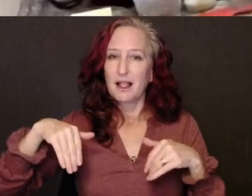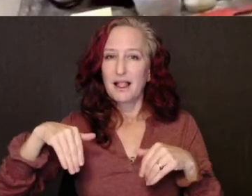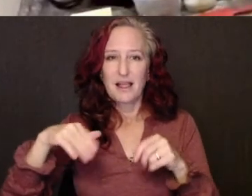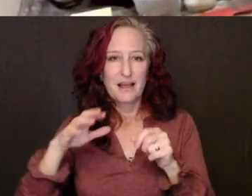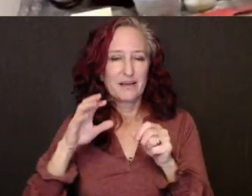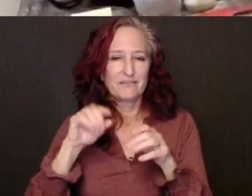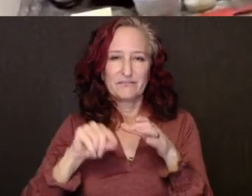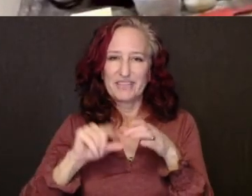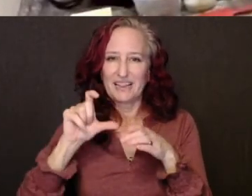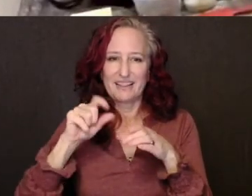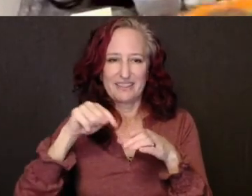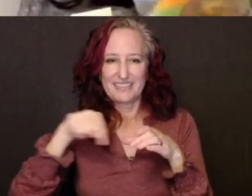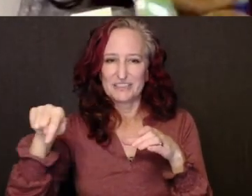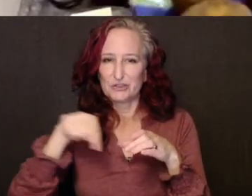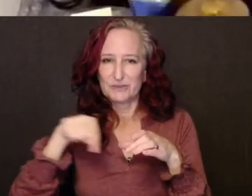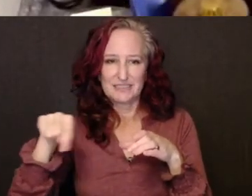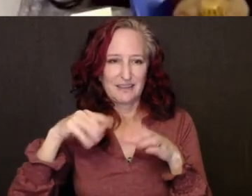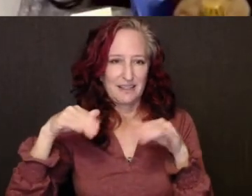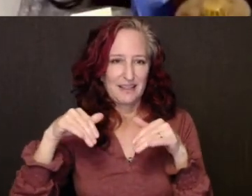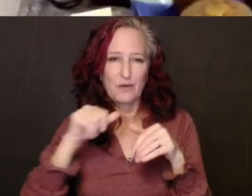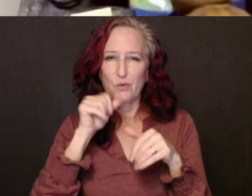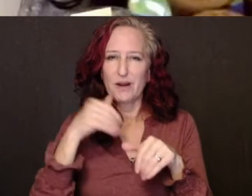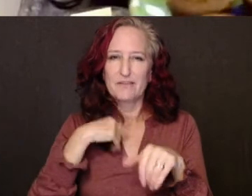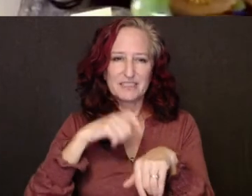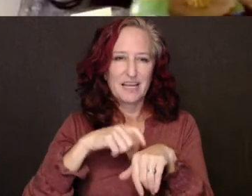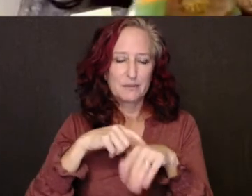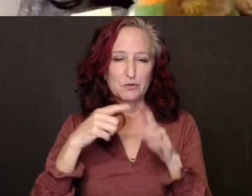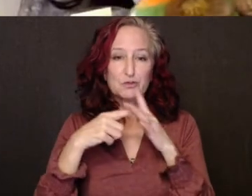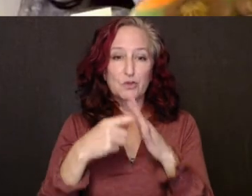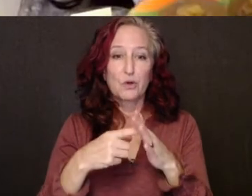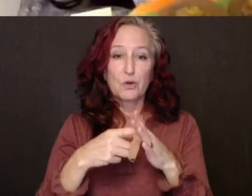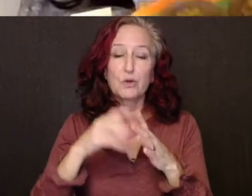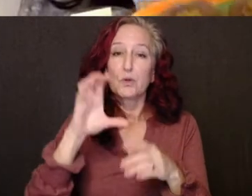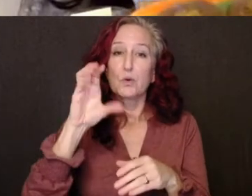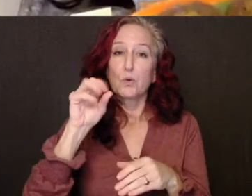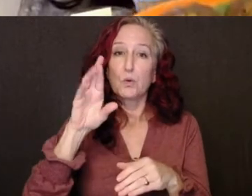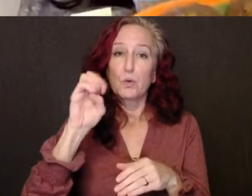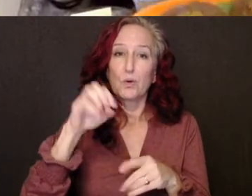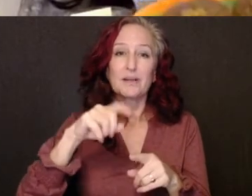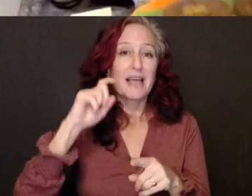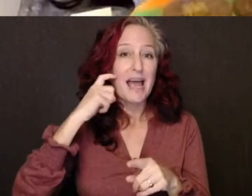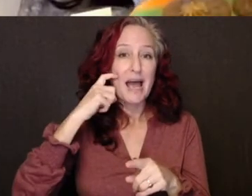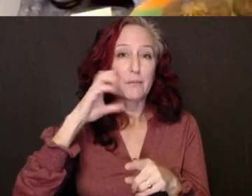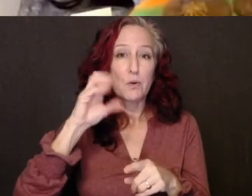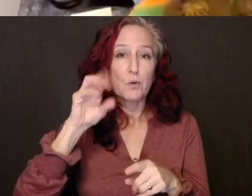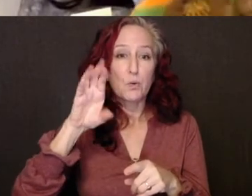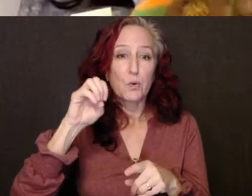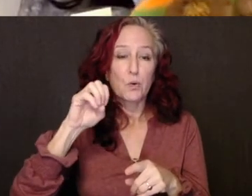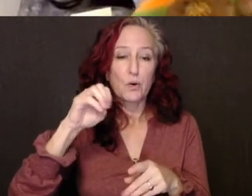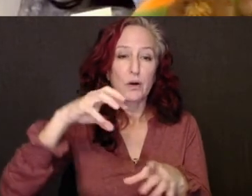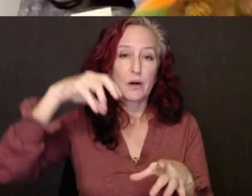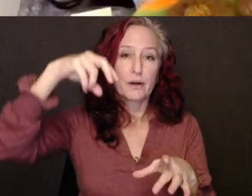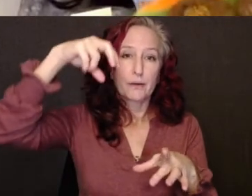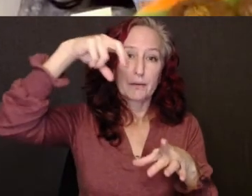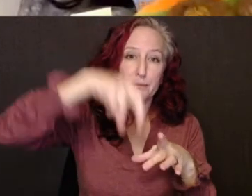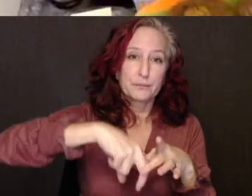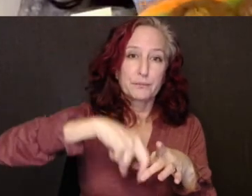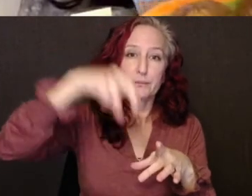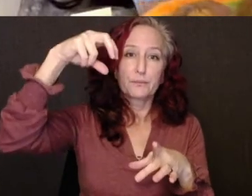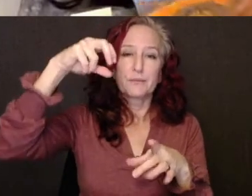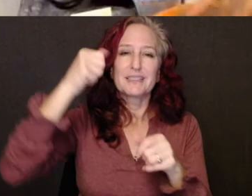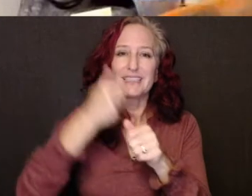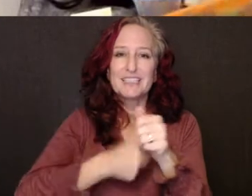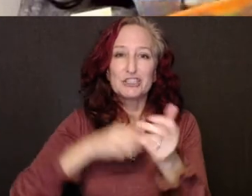cupcake recipe. So here, as you can see, I filled only 6 of the cupcakes. This is our caramel